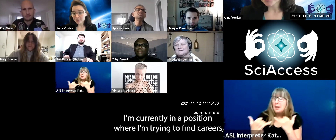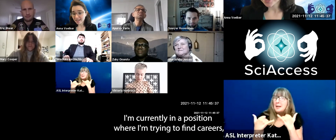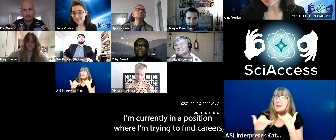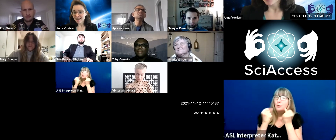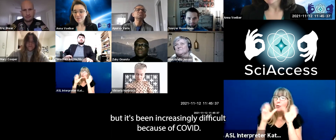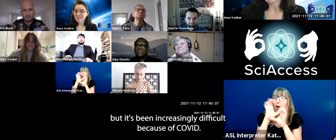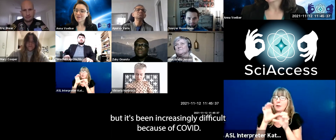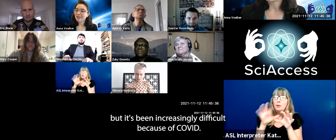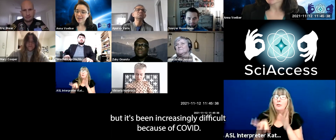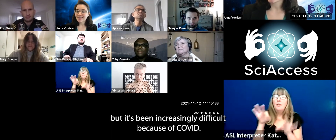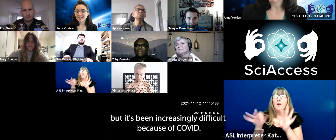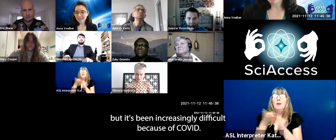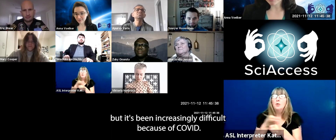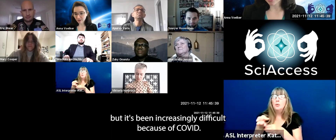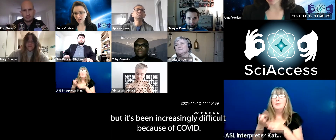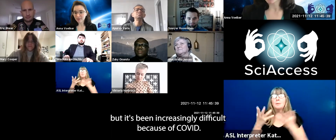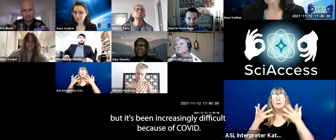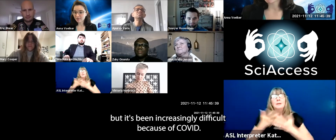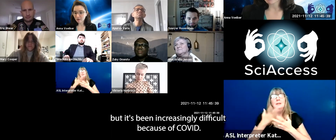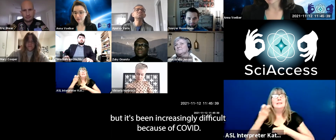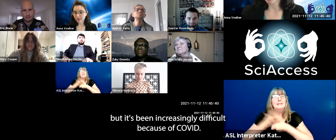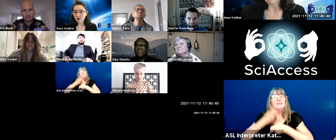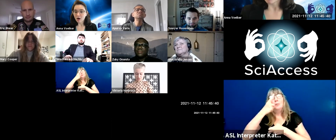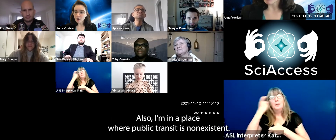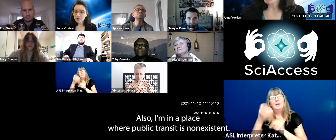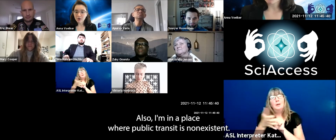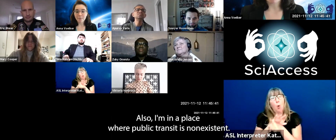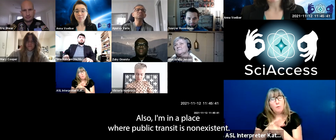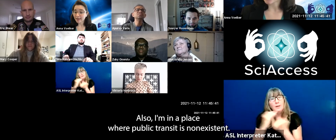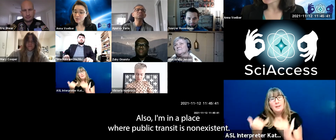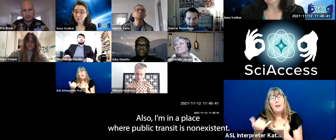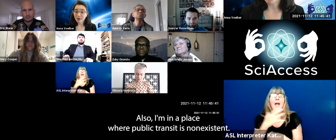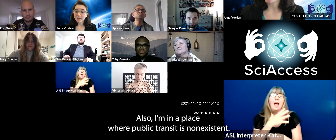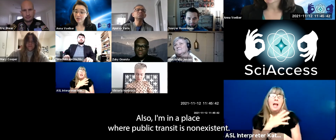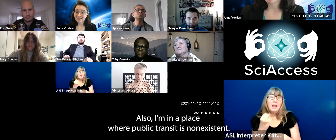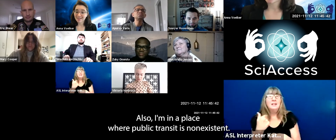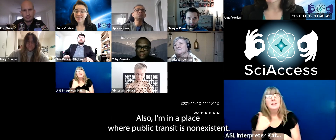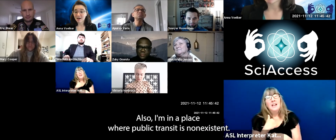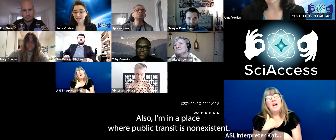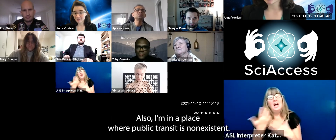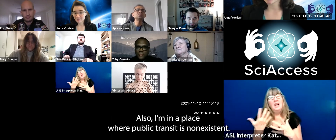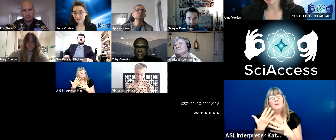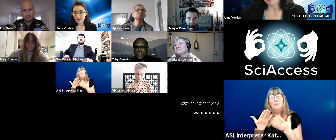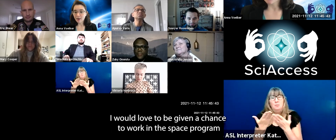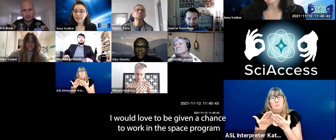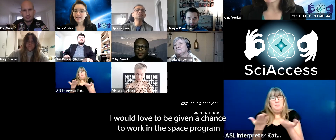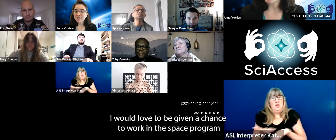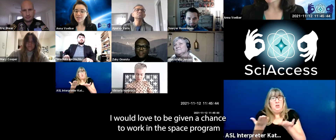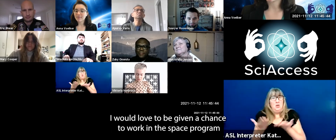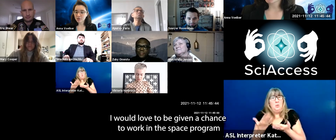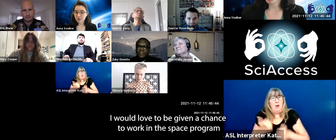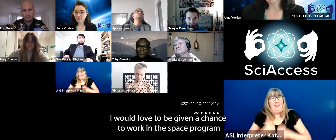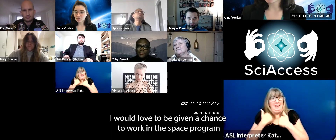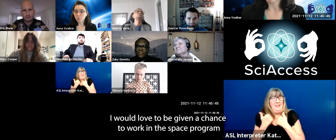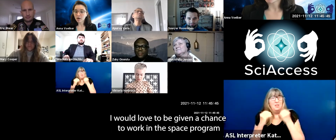find careers, but has been increasingly difficult because of COVID. Also, I'm in a place where public transit is non-existent. I would love to